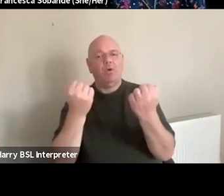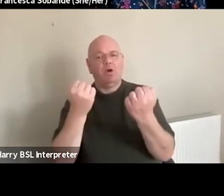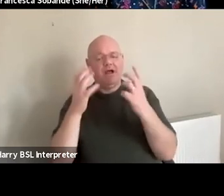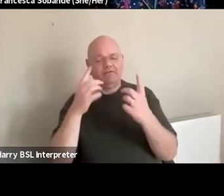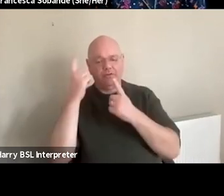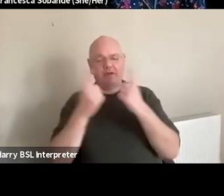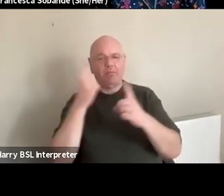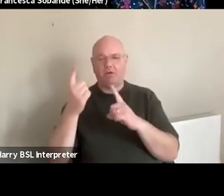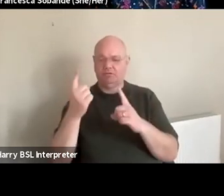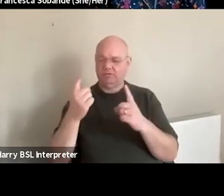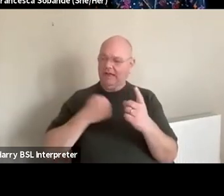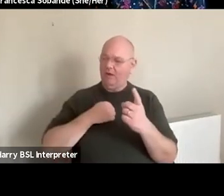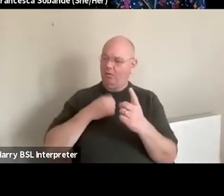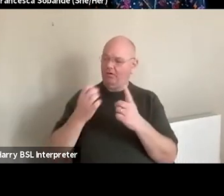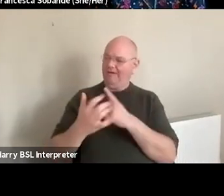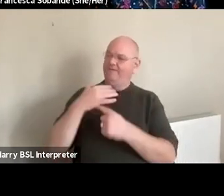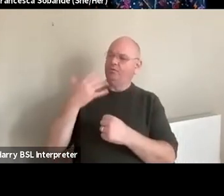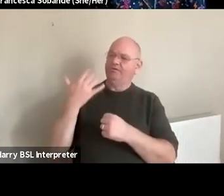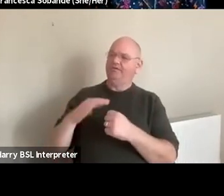That we're not about